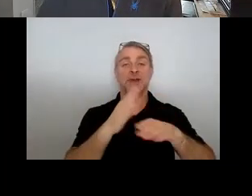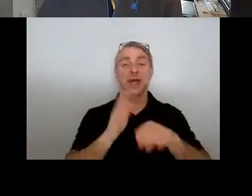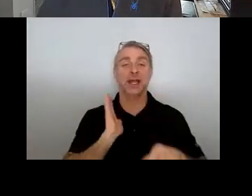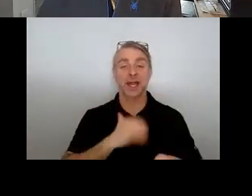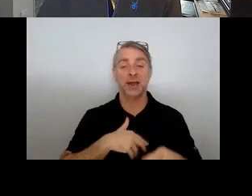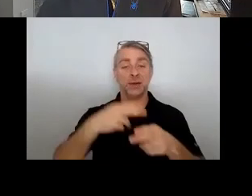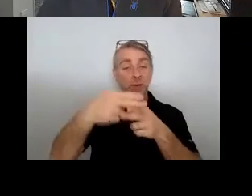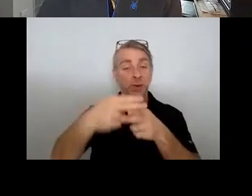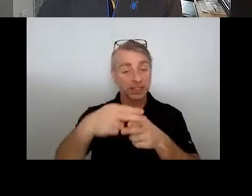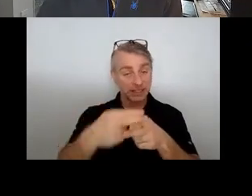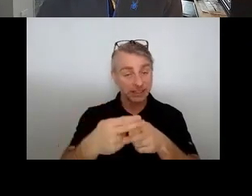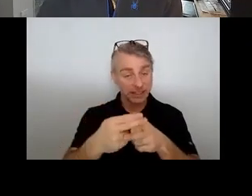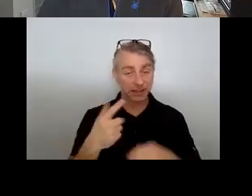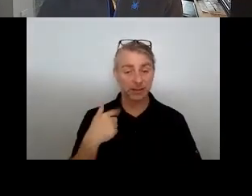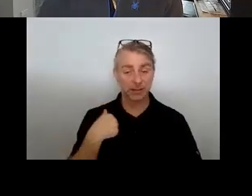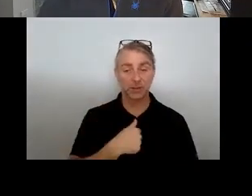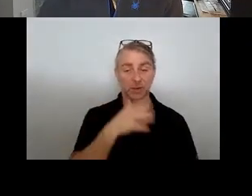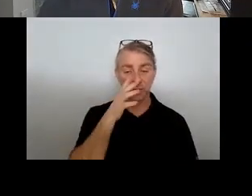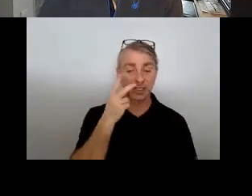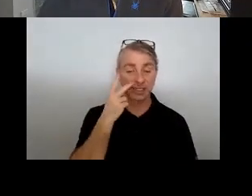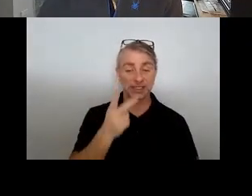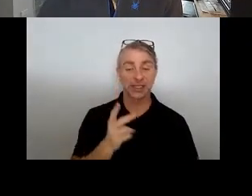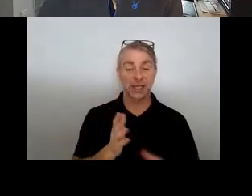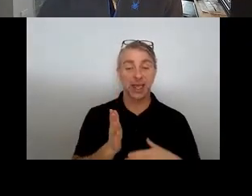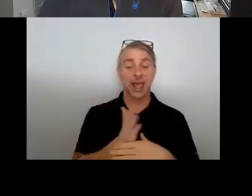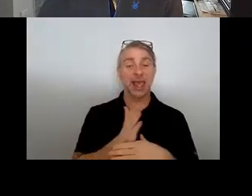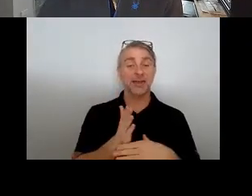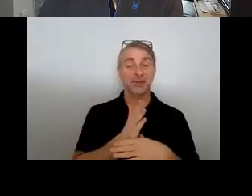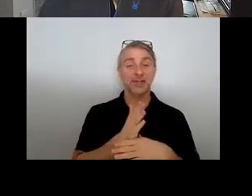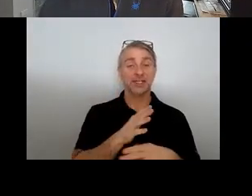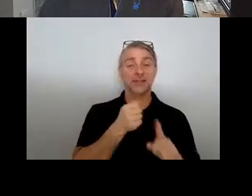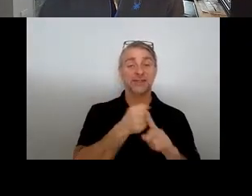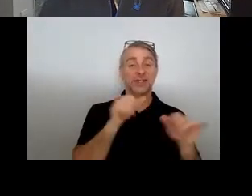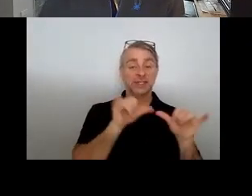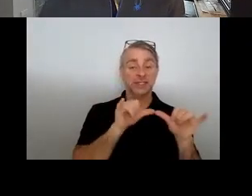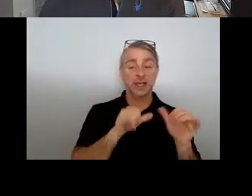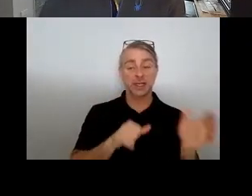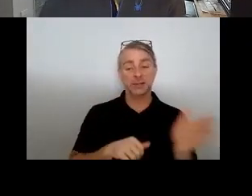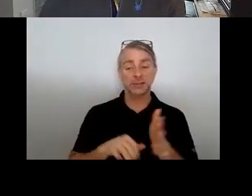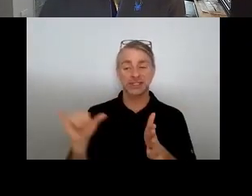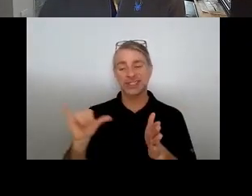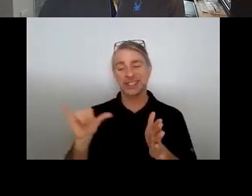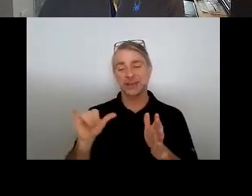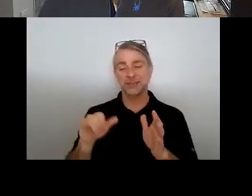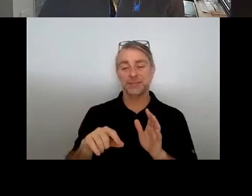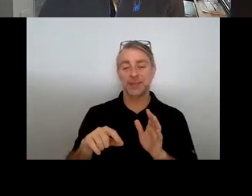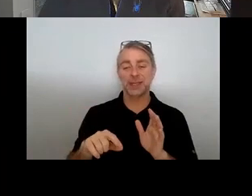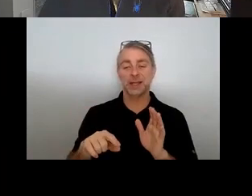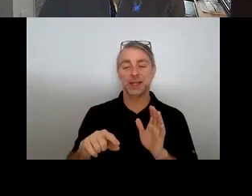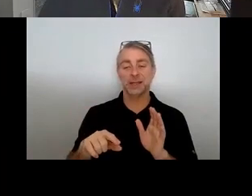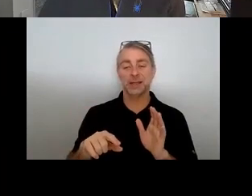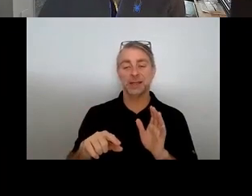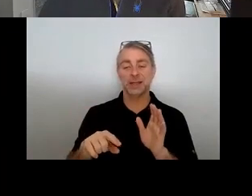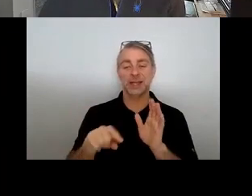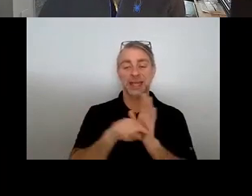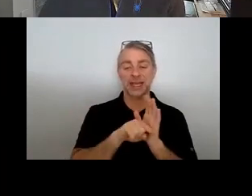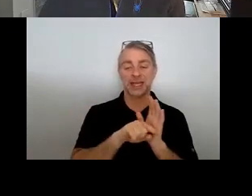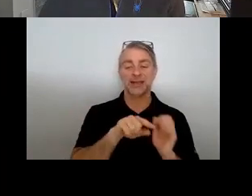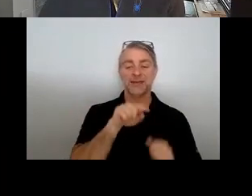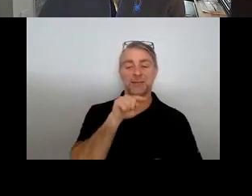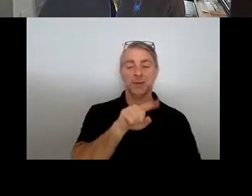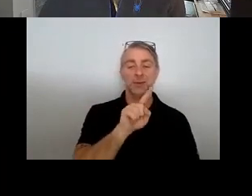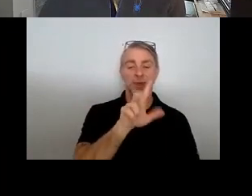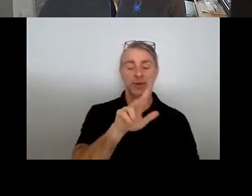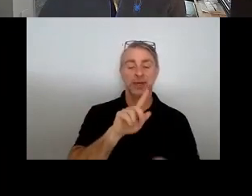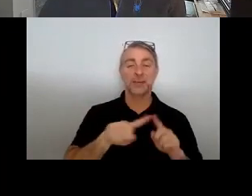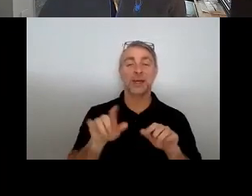up seeing an average effect size that's about the same, -0.13, but our standard error would blow up